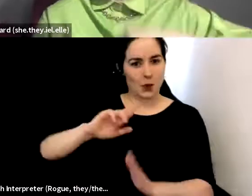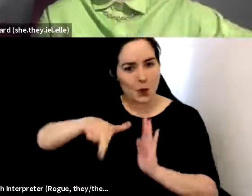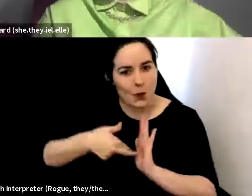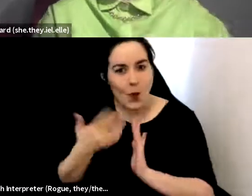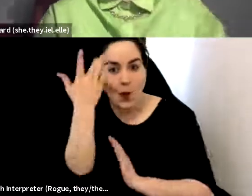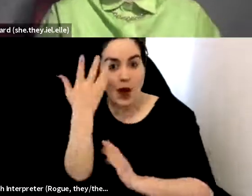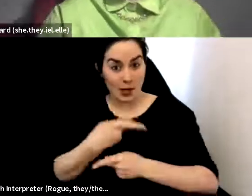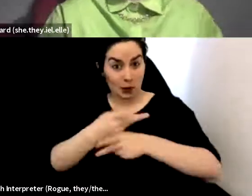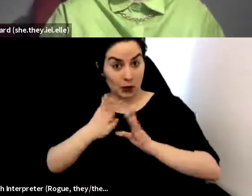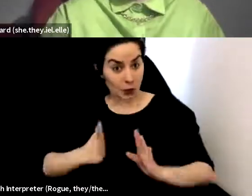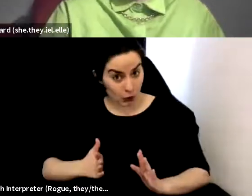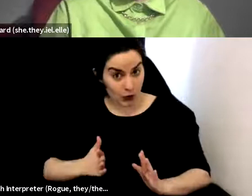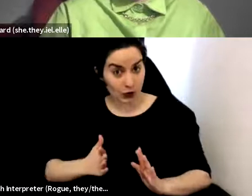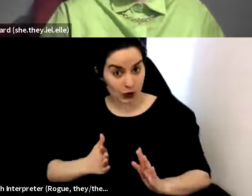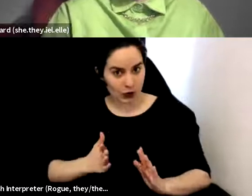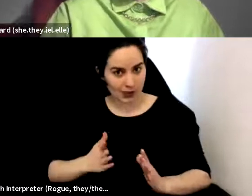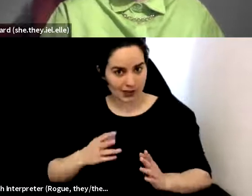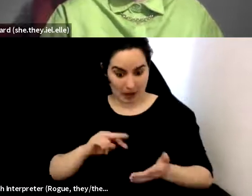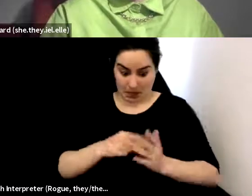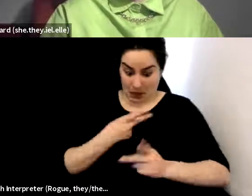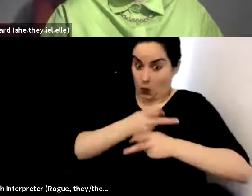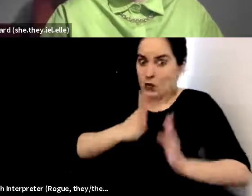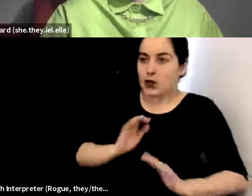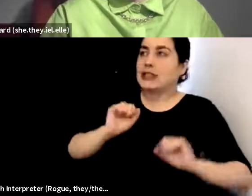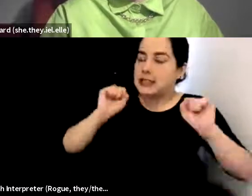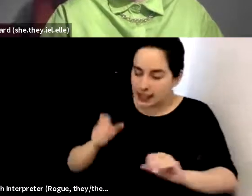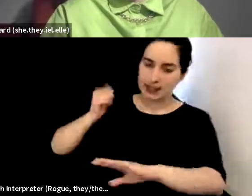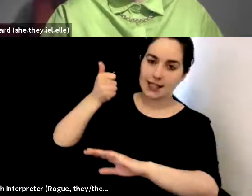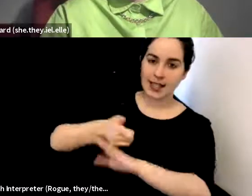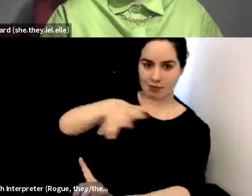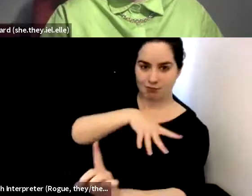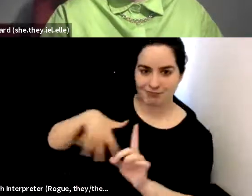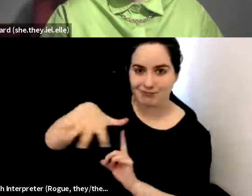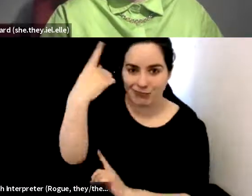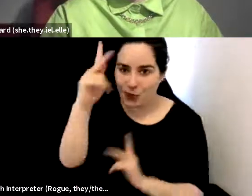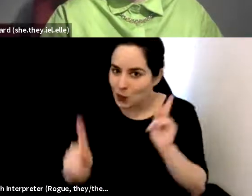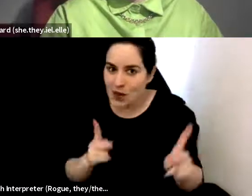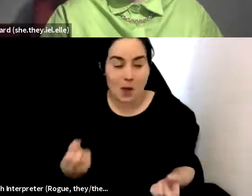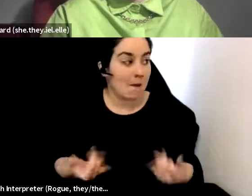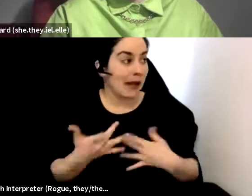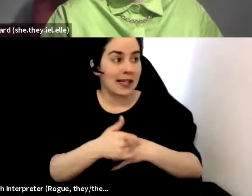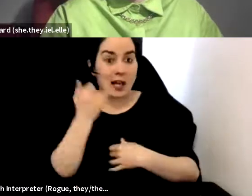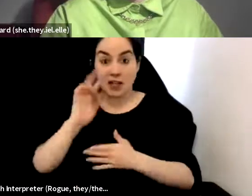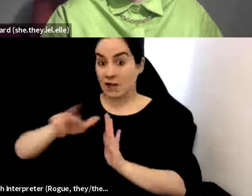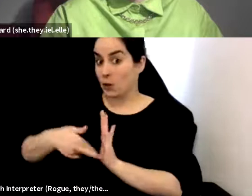to create that space for people. Often as artists, we are,